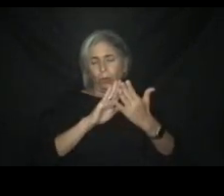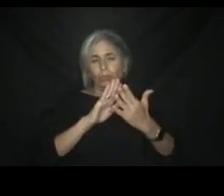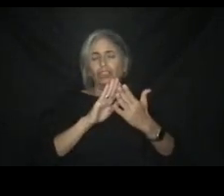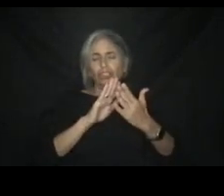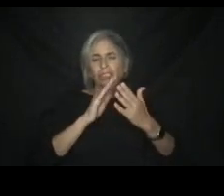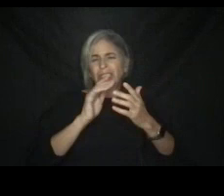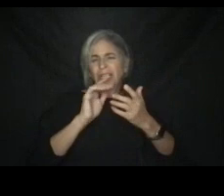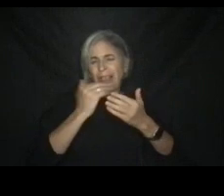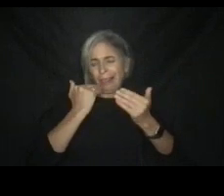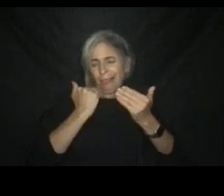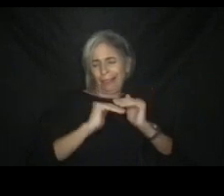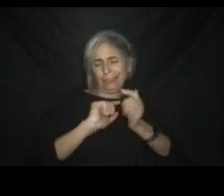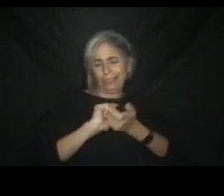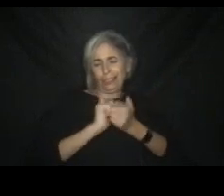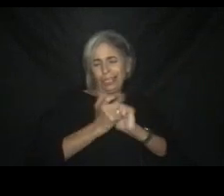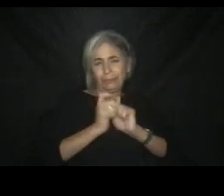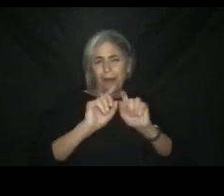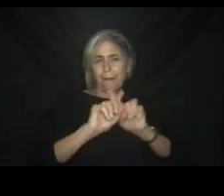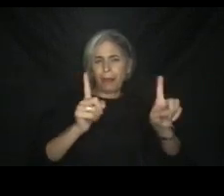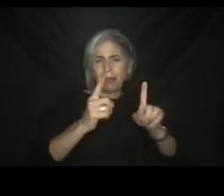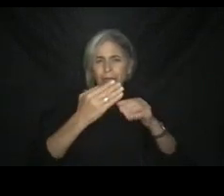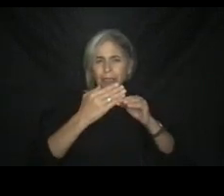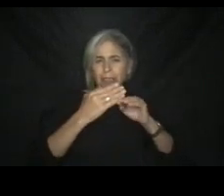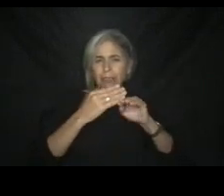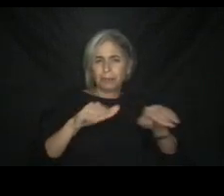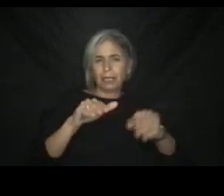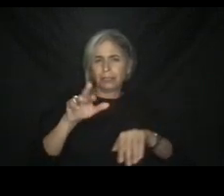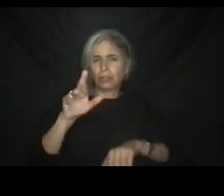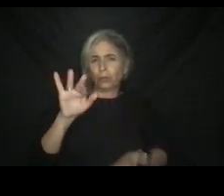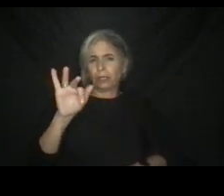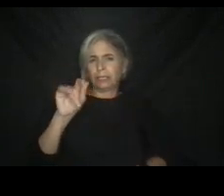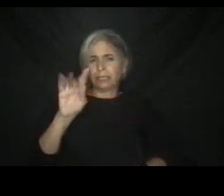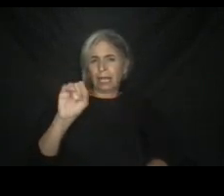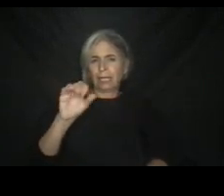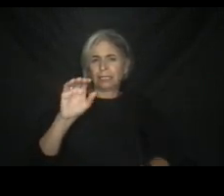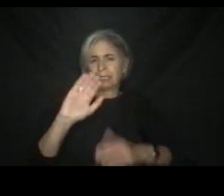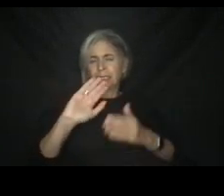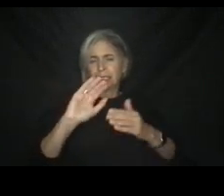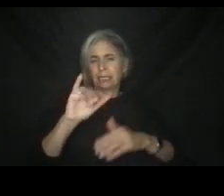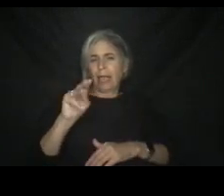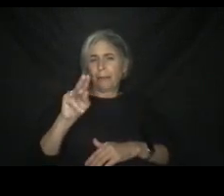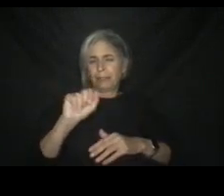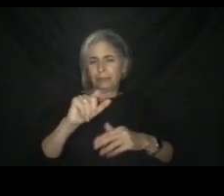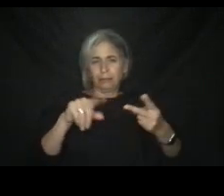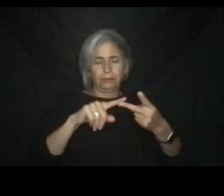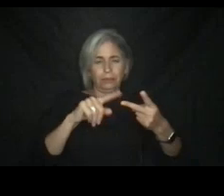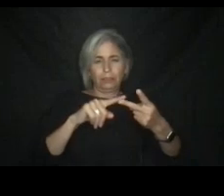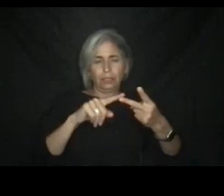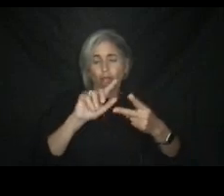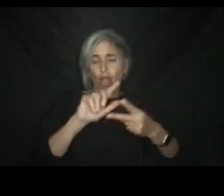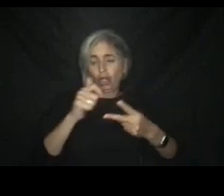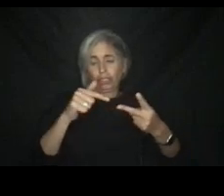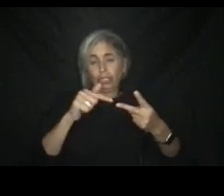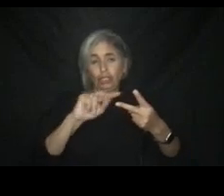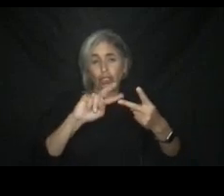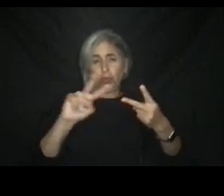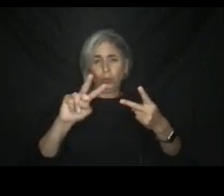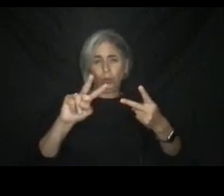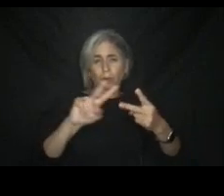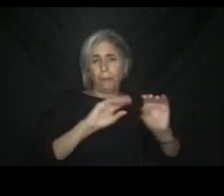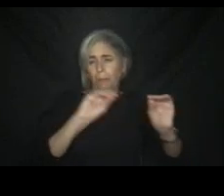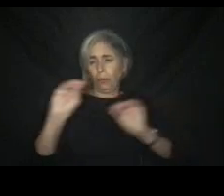fewest adjustments. It does, however, split Renaissance Commons into 2 halves. Alternative 2 moves Renaissance Commons into District 4 and the